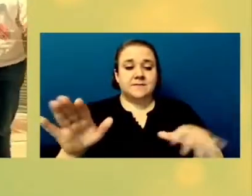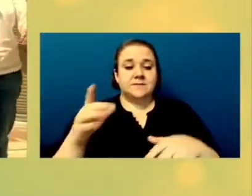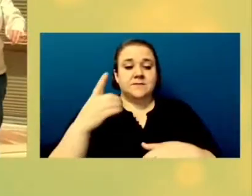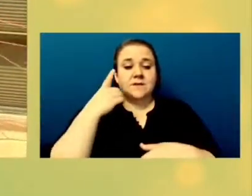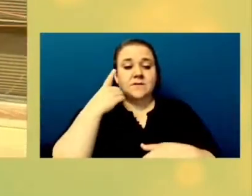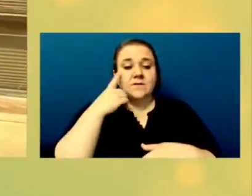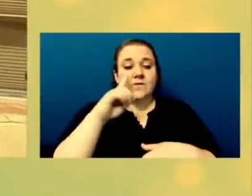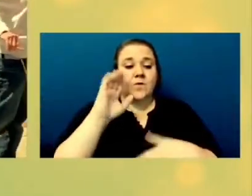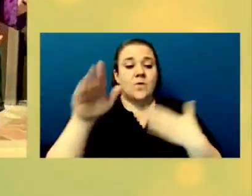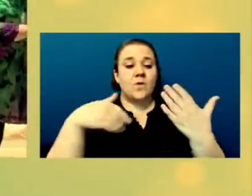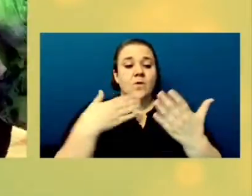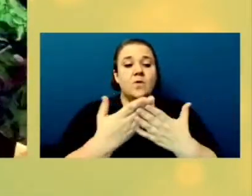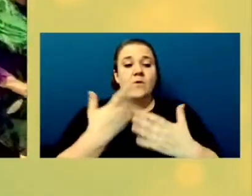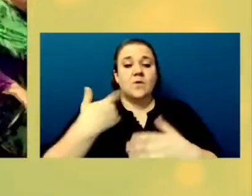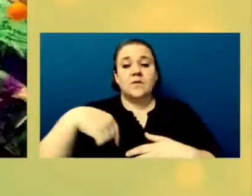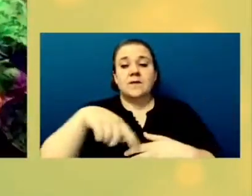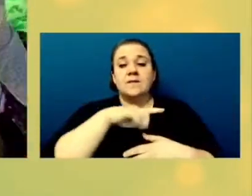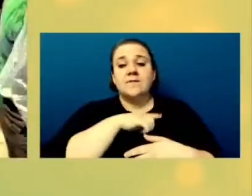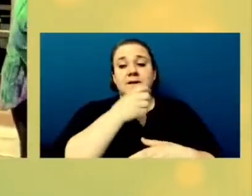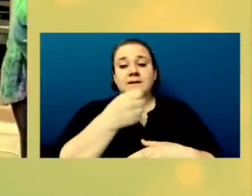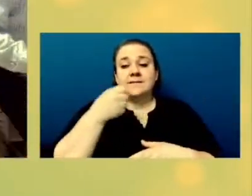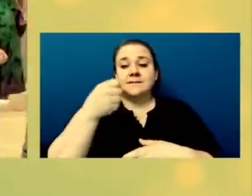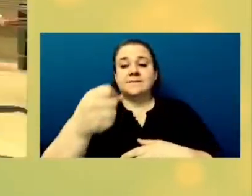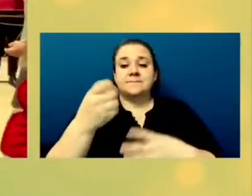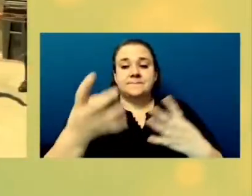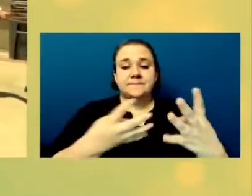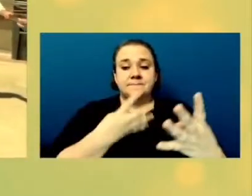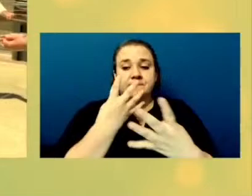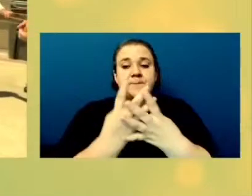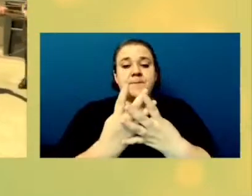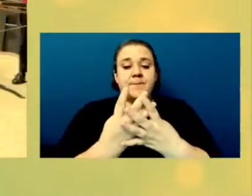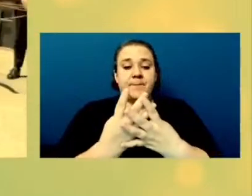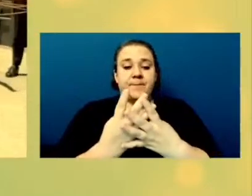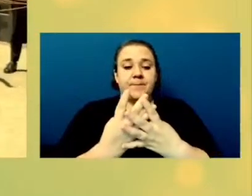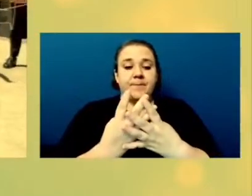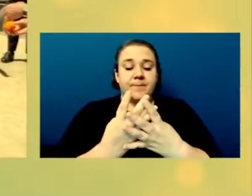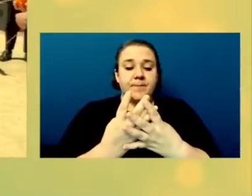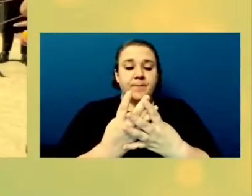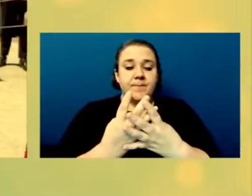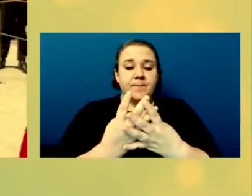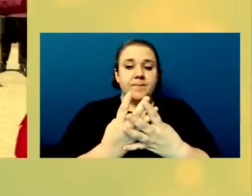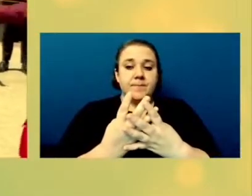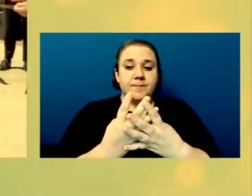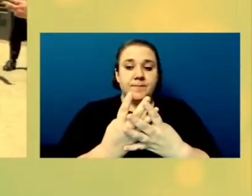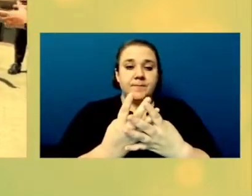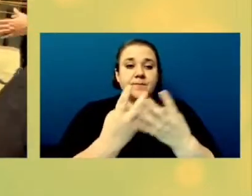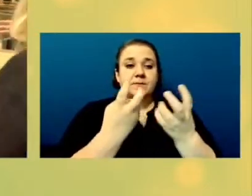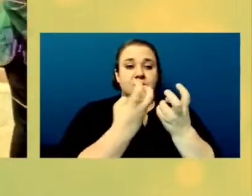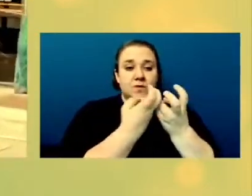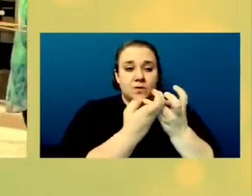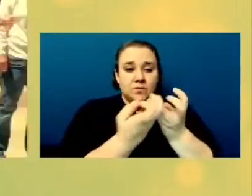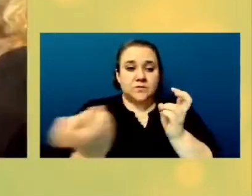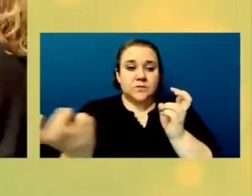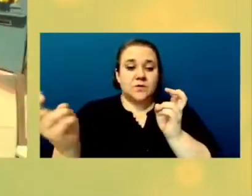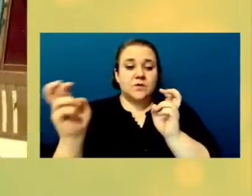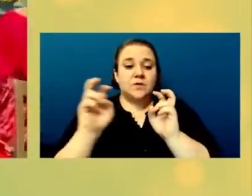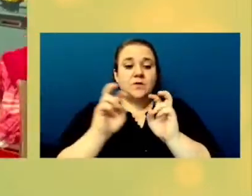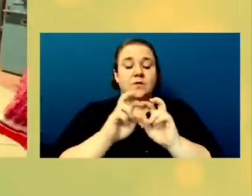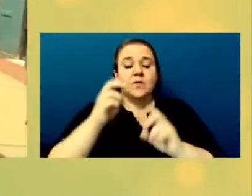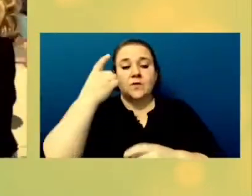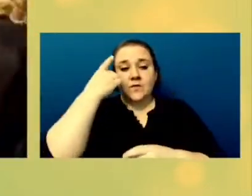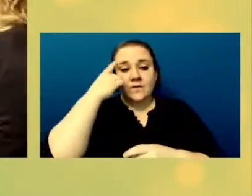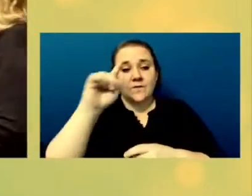release. Circle for the planet. Circle